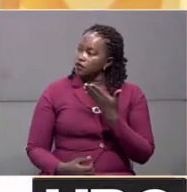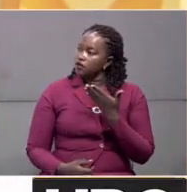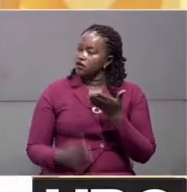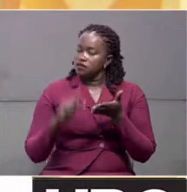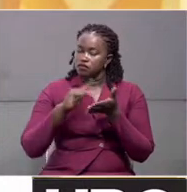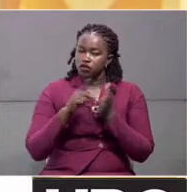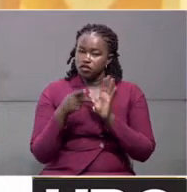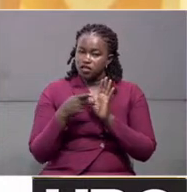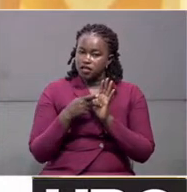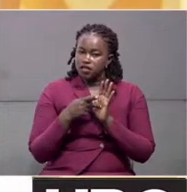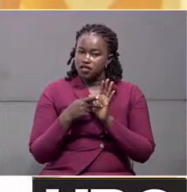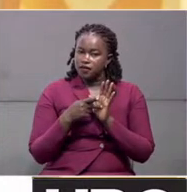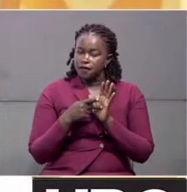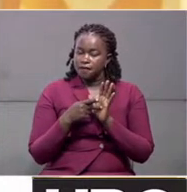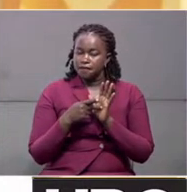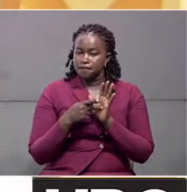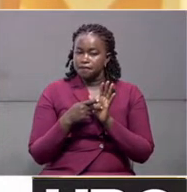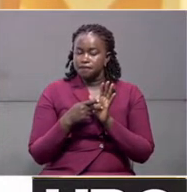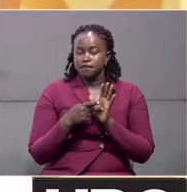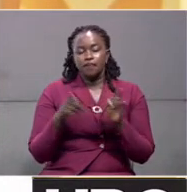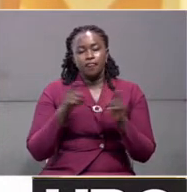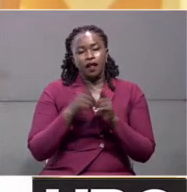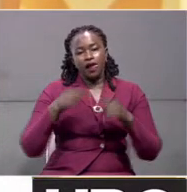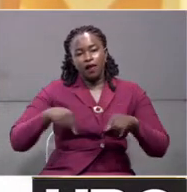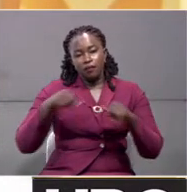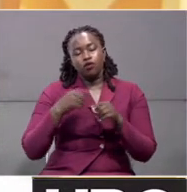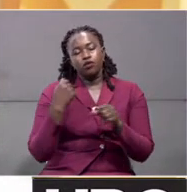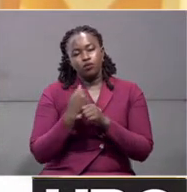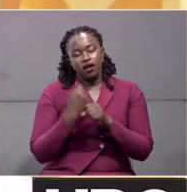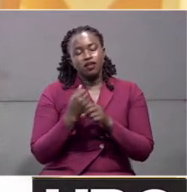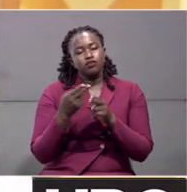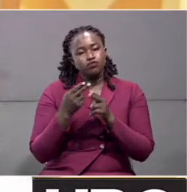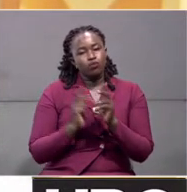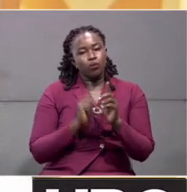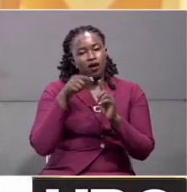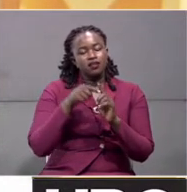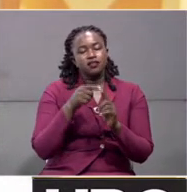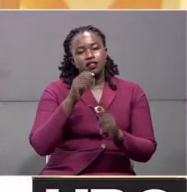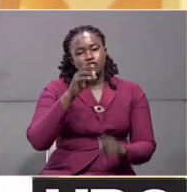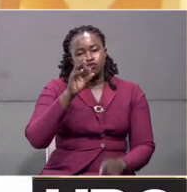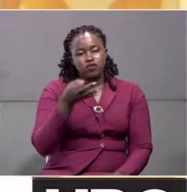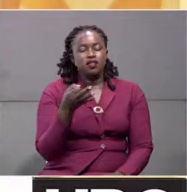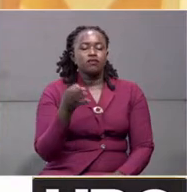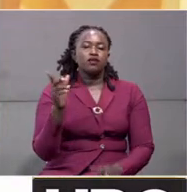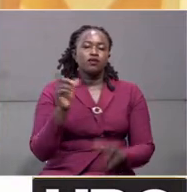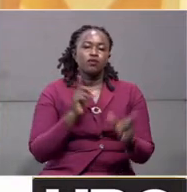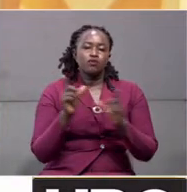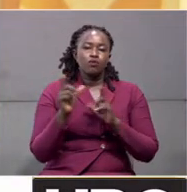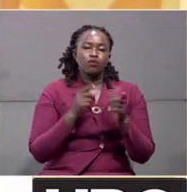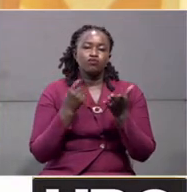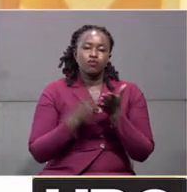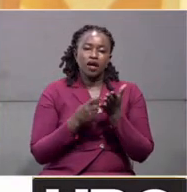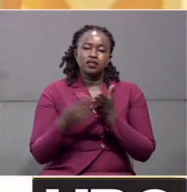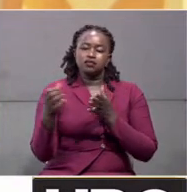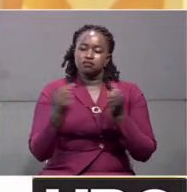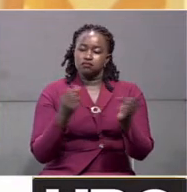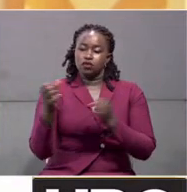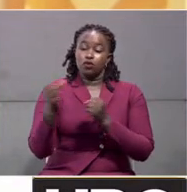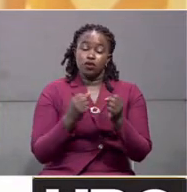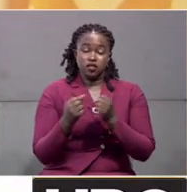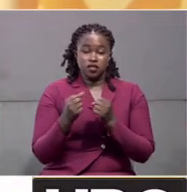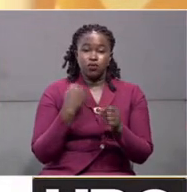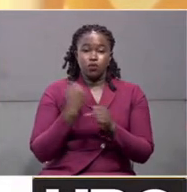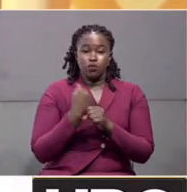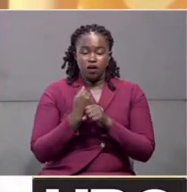and created direct and indirect jobs of 3,000 local Ugandans. And